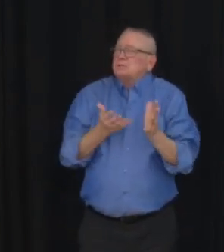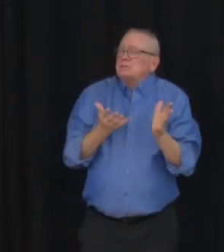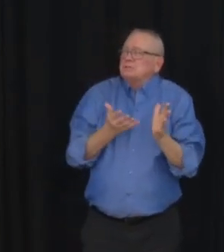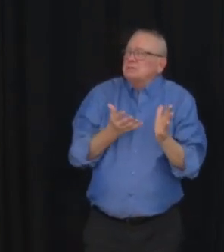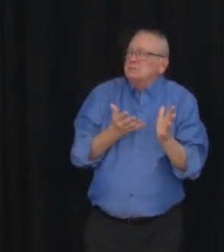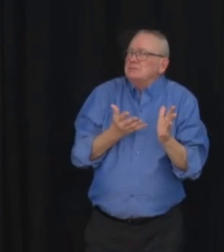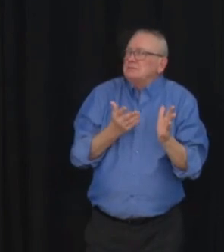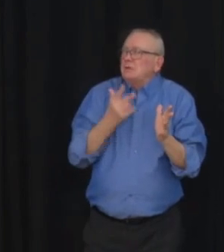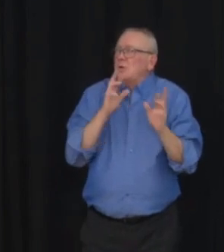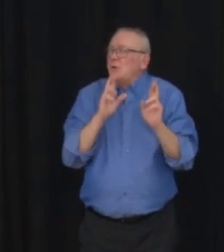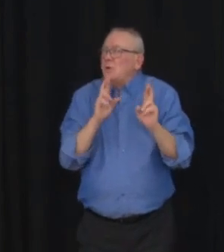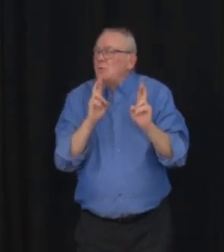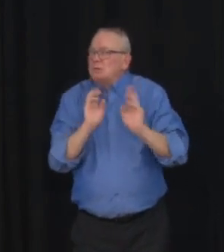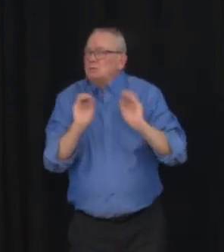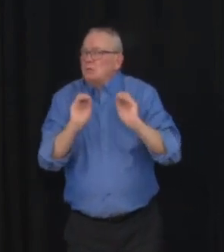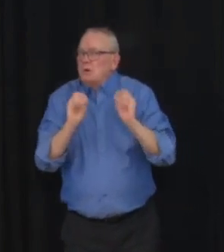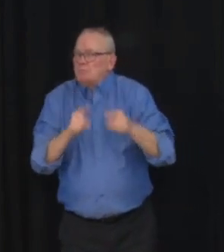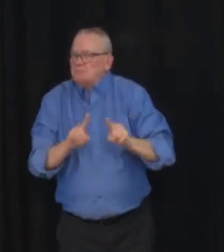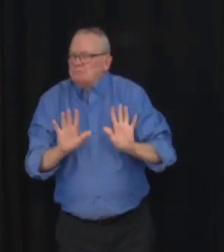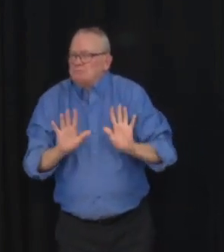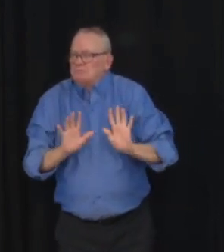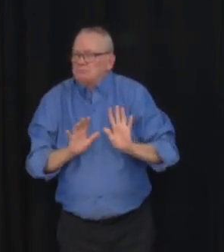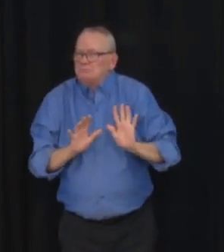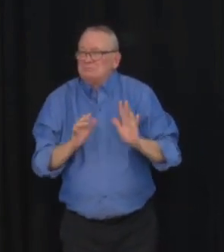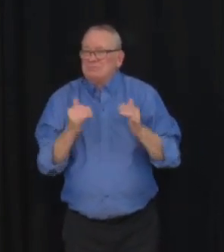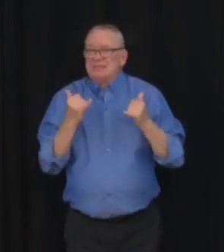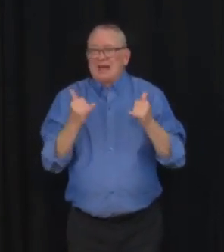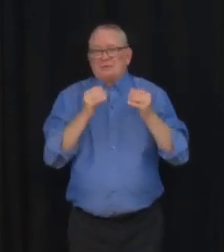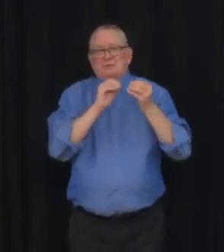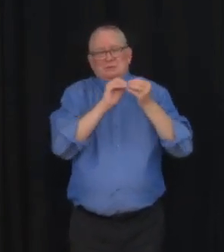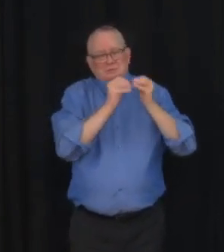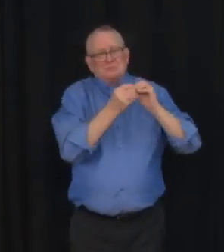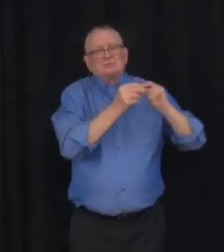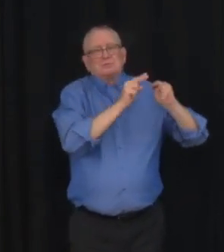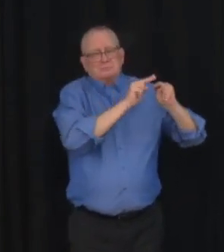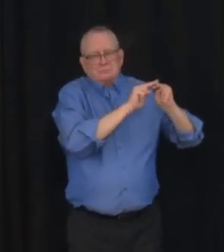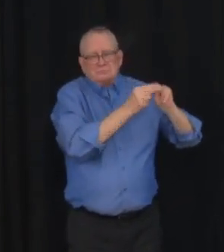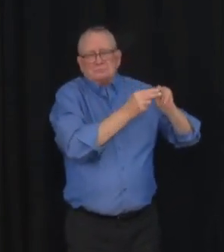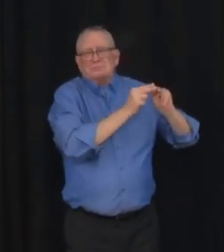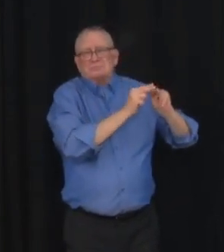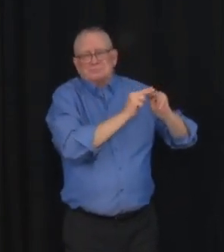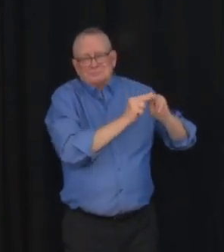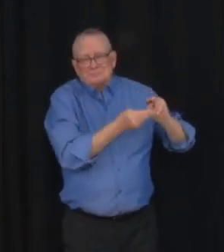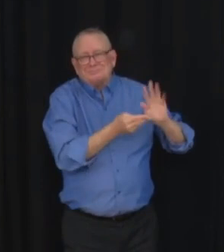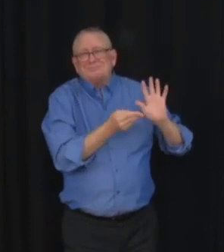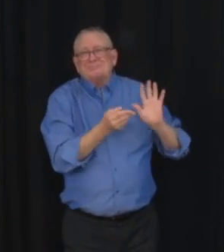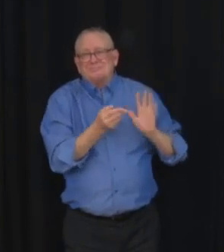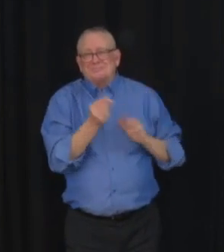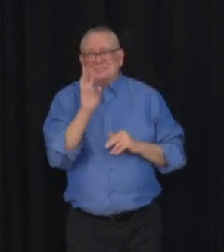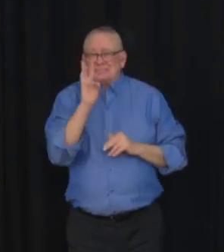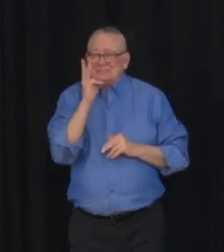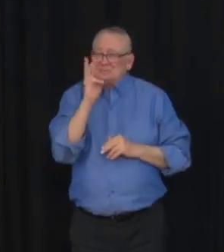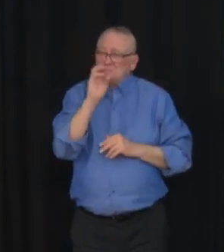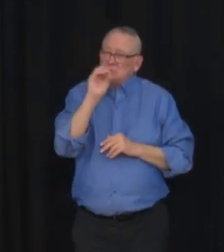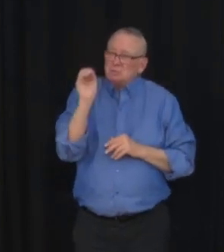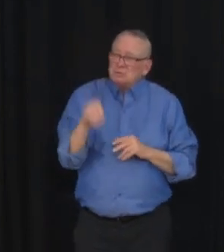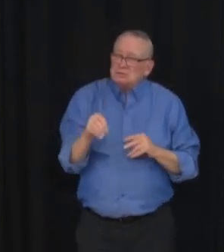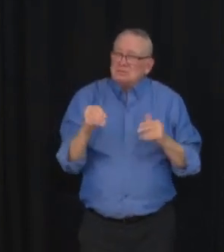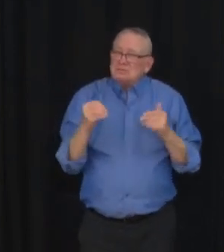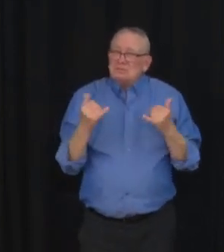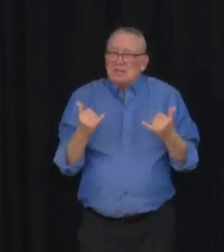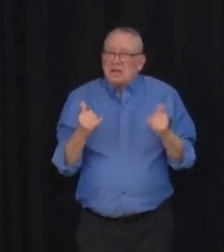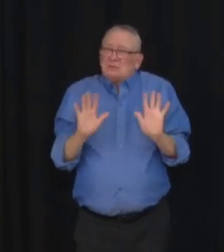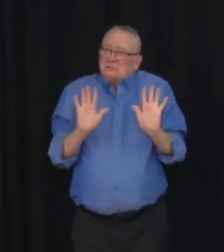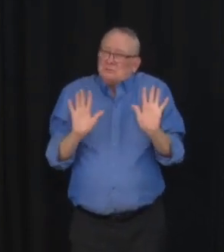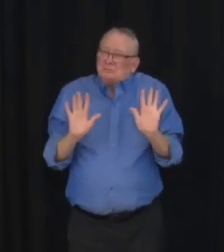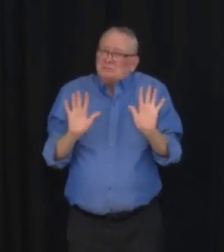see our positivity rates continuing to decline. However, it's still really important to keep vigilant, to celebrate that we haven't